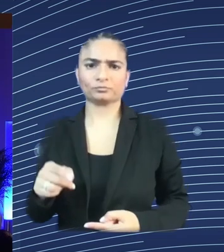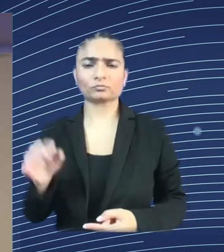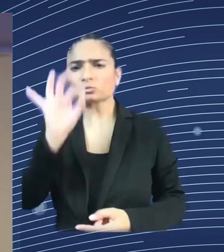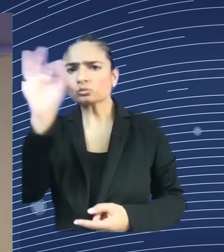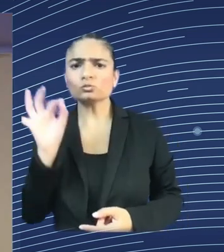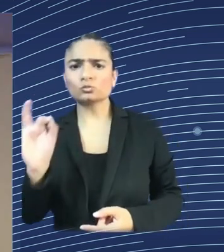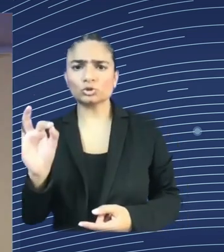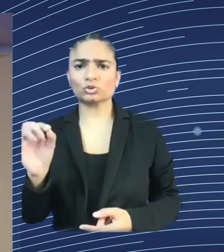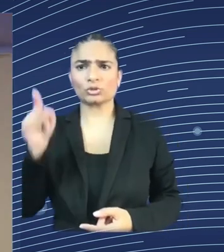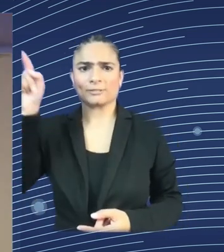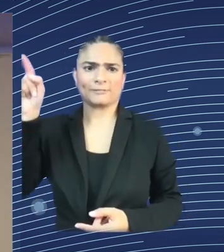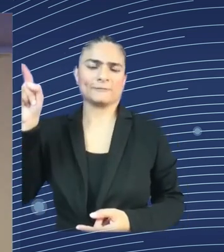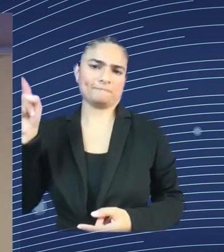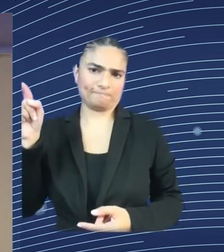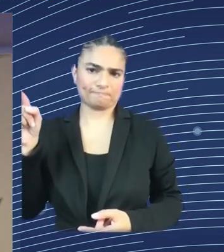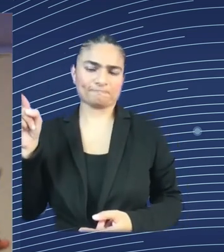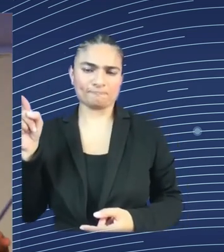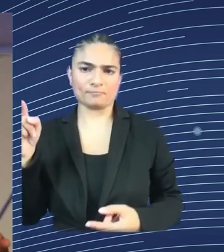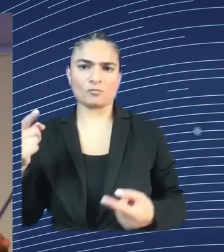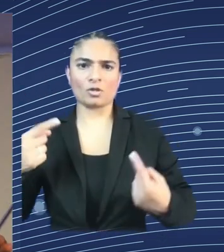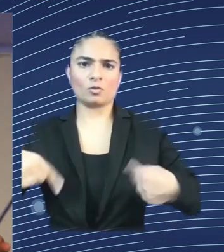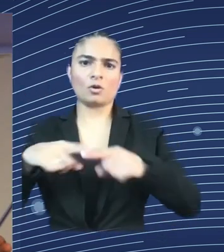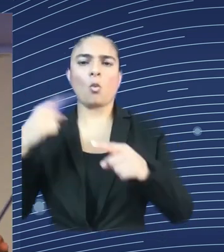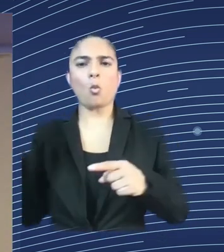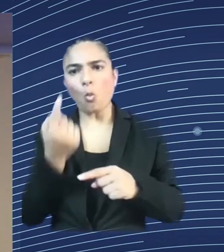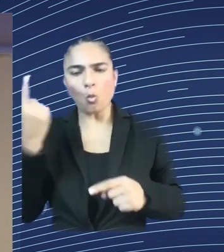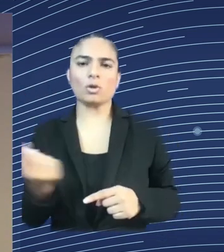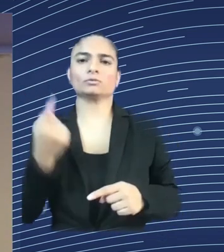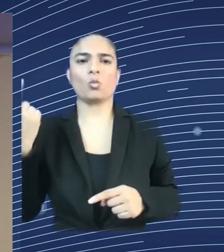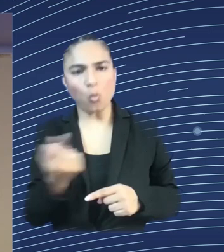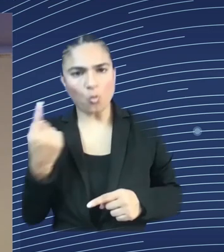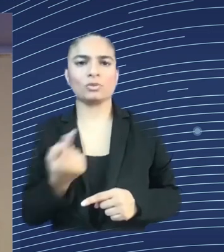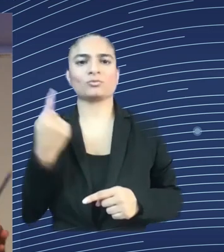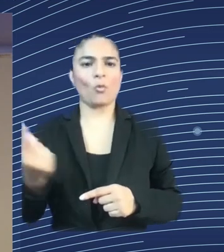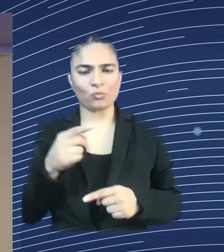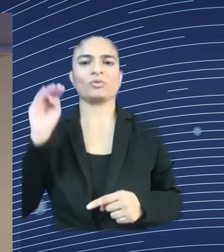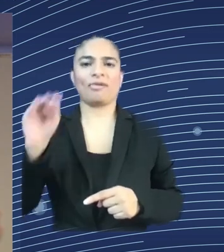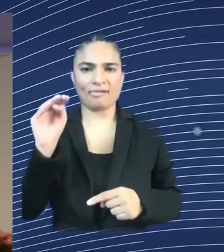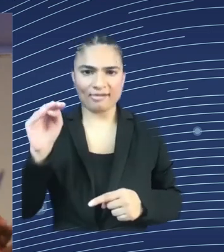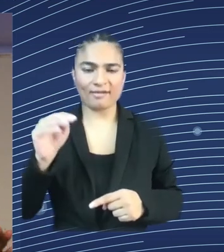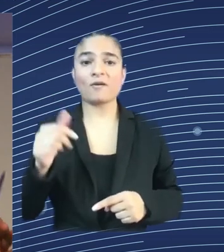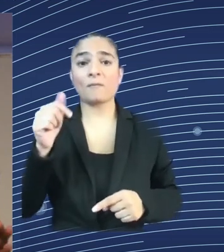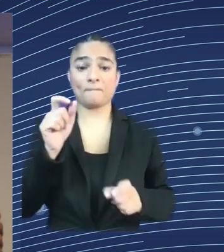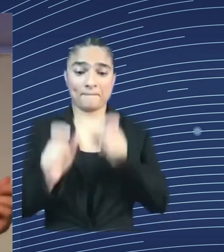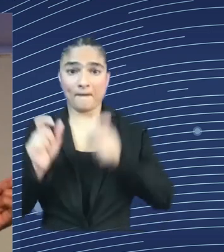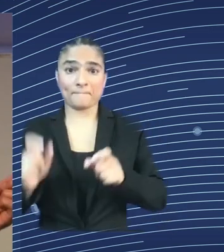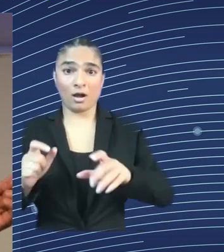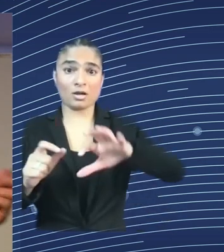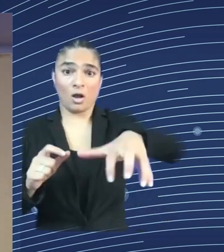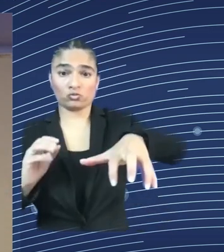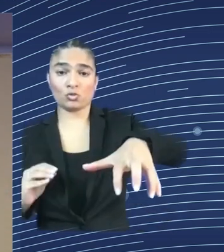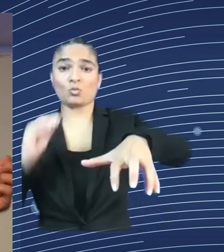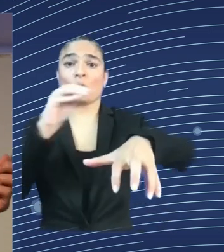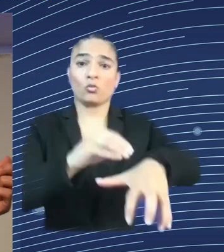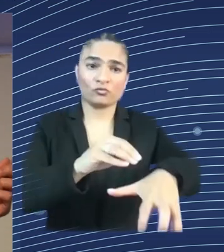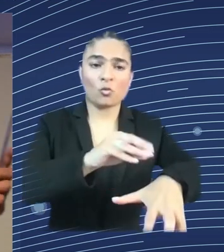AI can produce excellent interpretation tools, that this barrier, in a sense, for